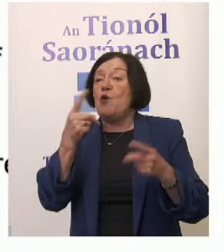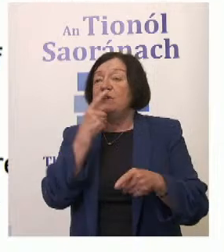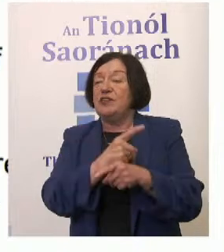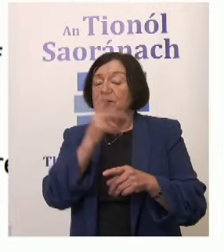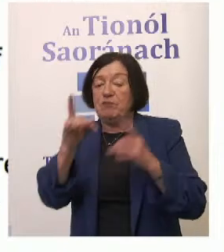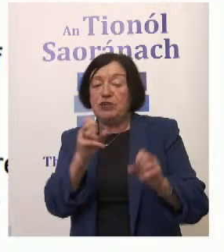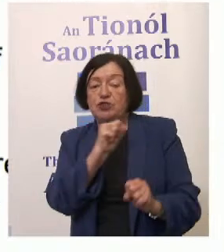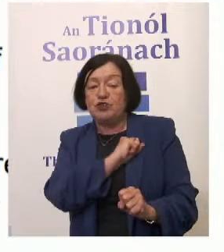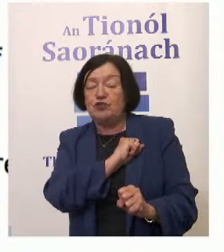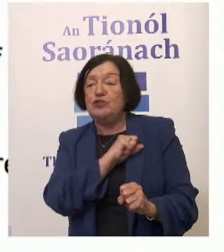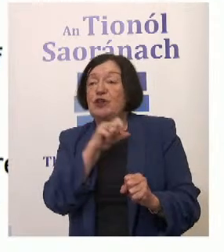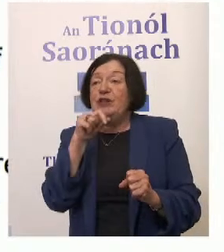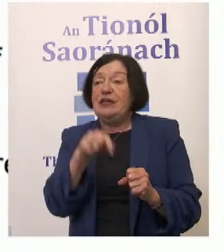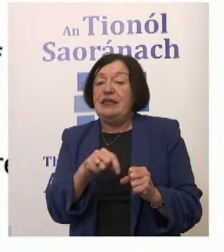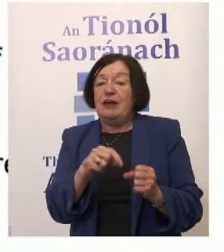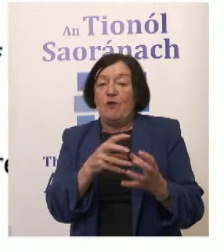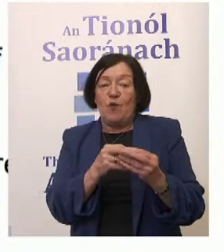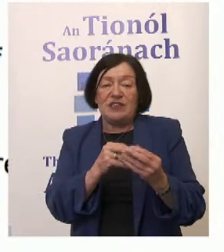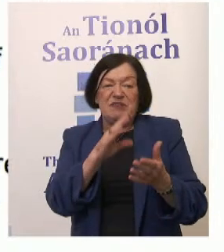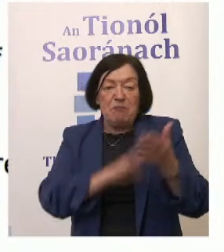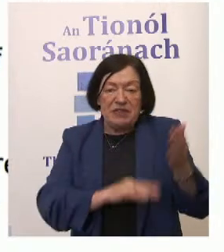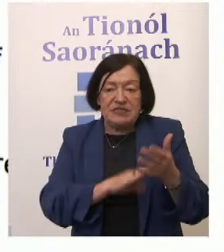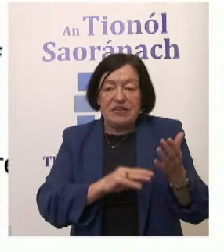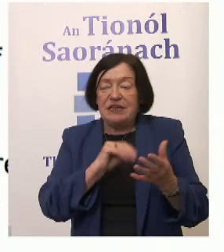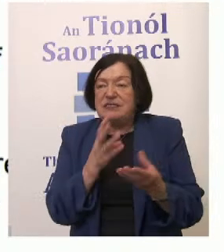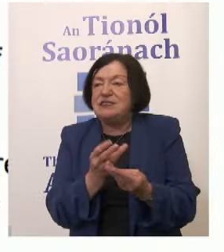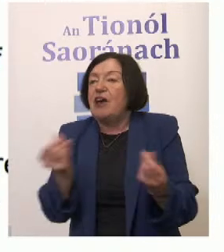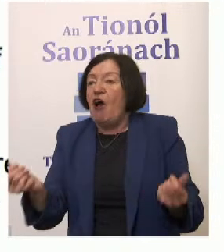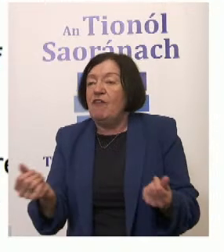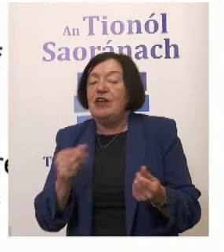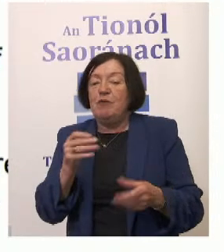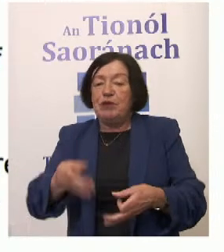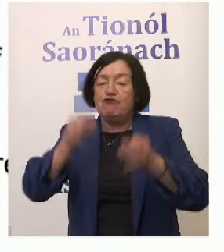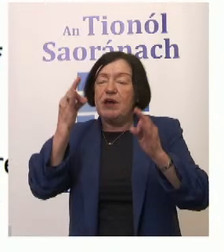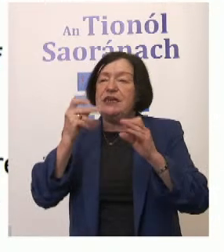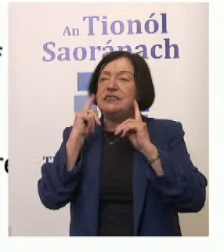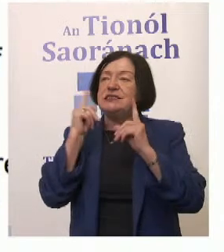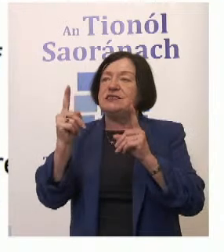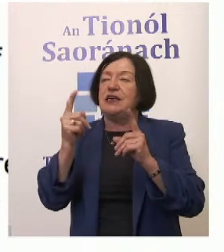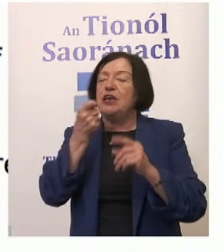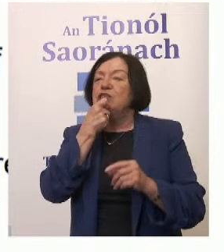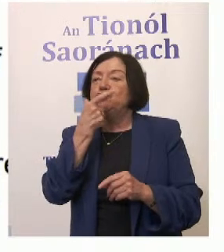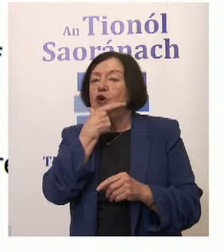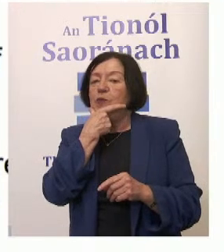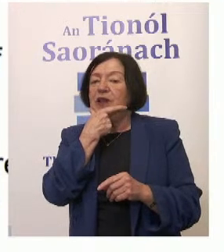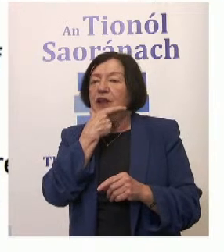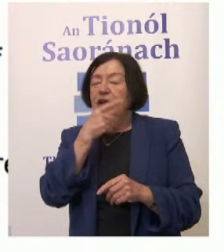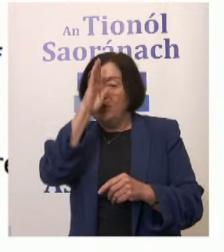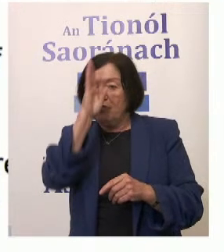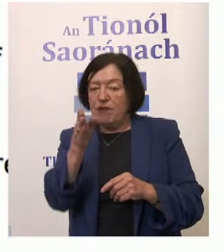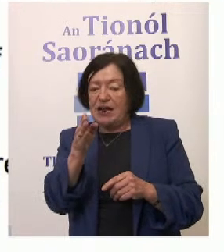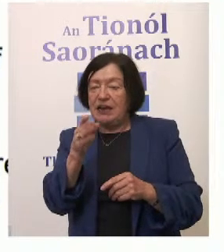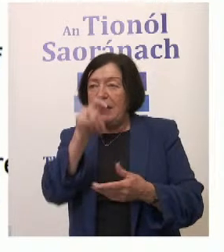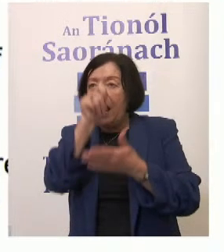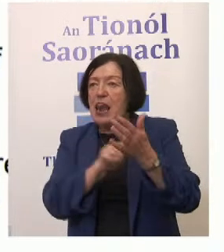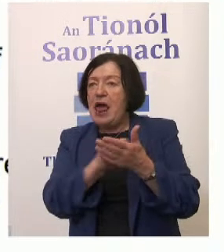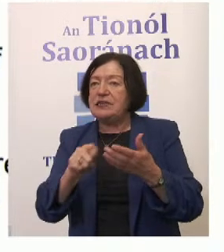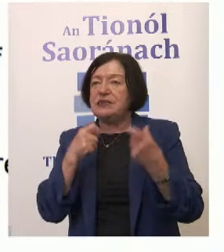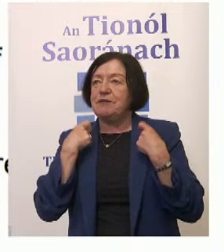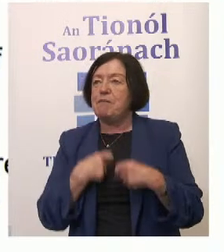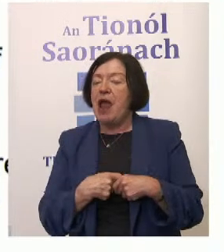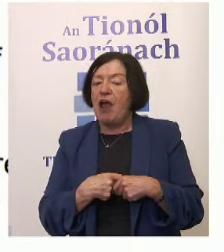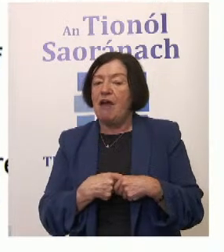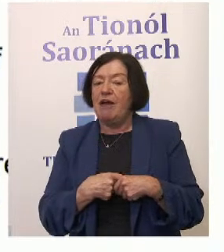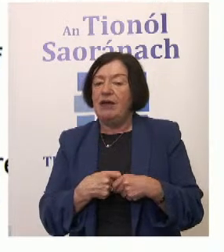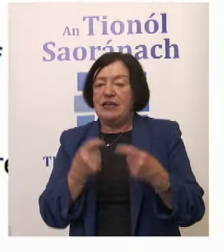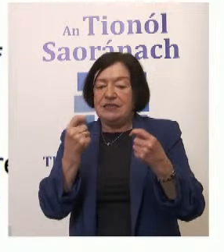to make sure that its deficits are addressed. So in some ways it'd be super to see a directly elected Dublin mayor